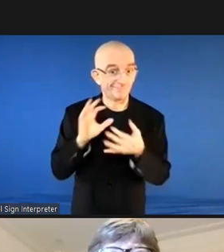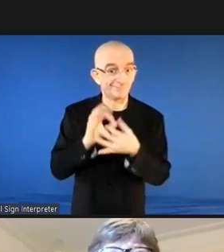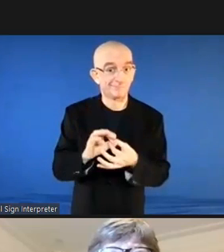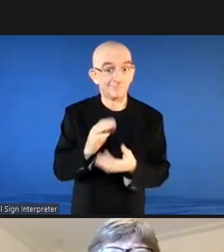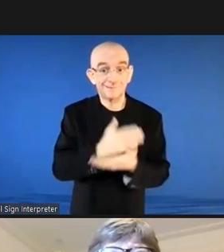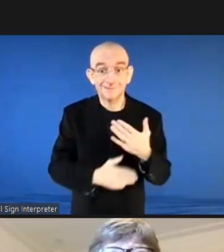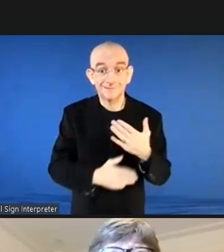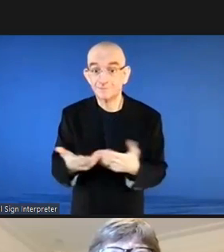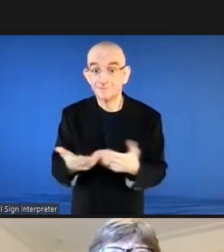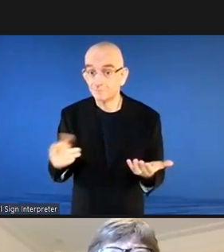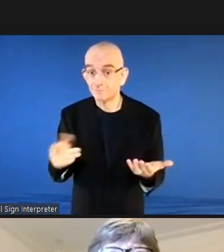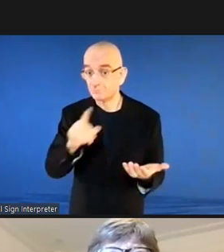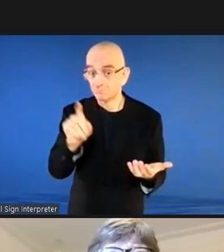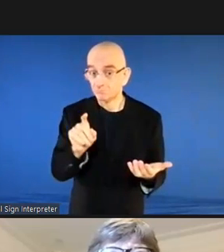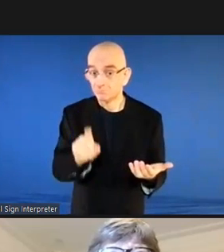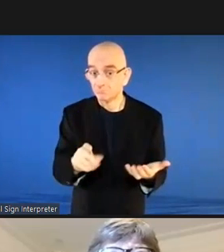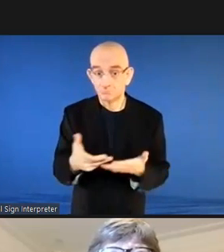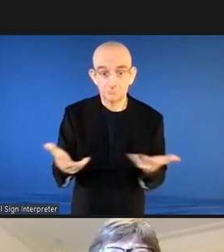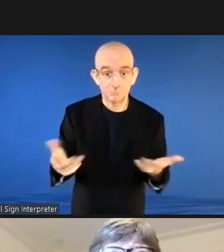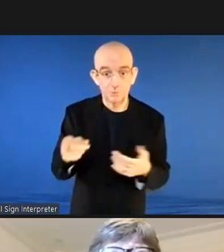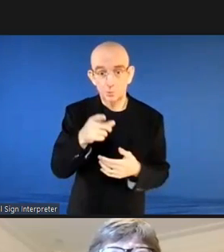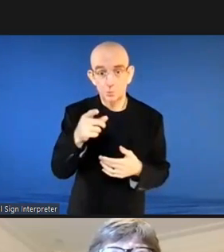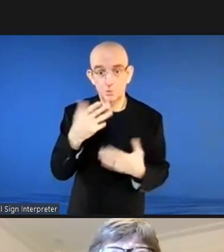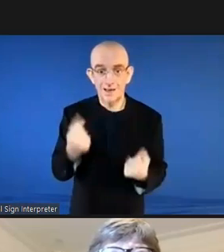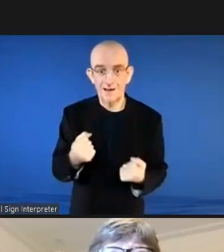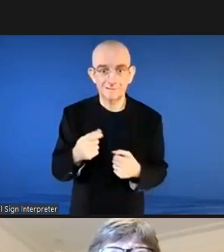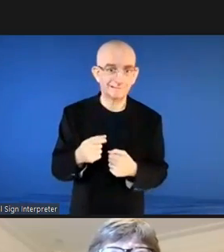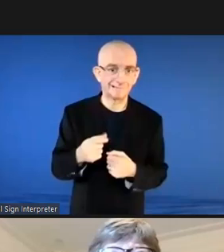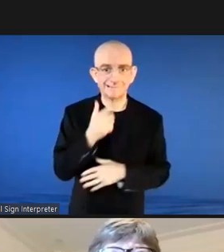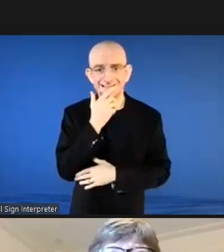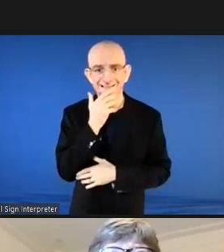worried about for the impact on the work of Deaf Child Worldwide?